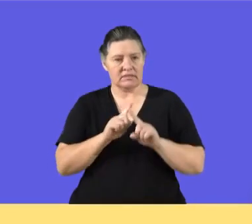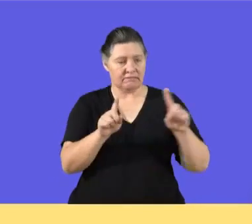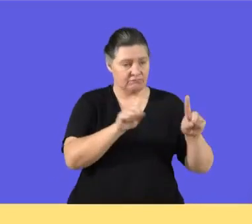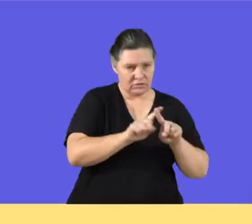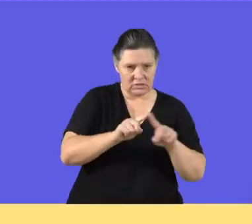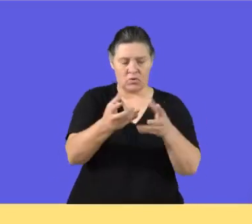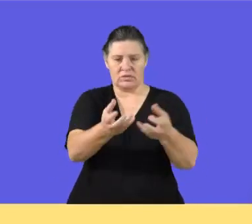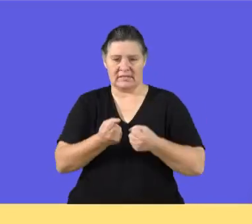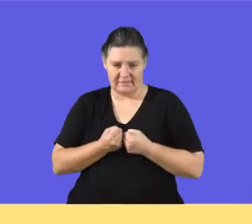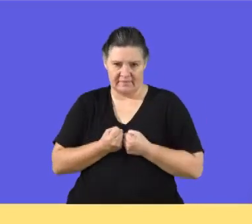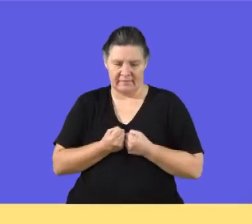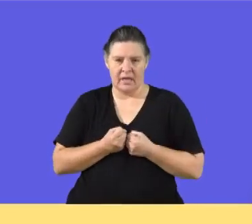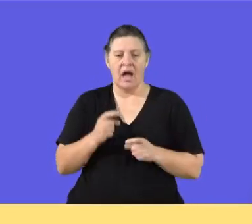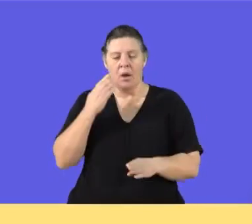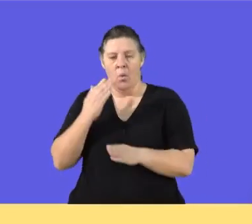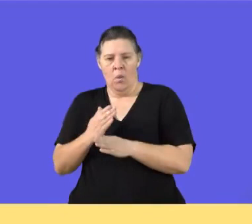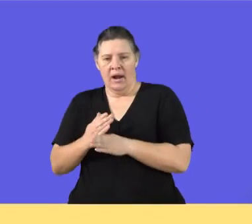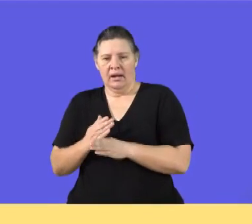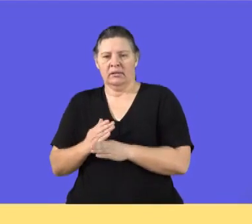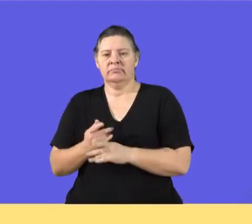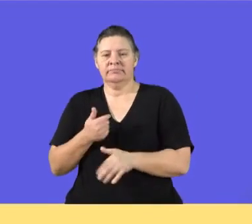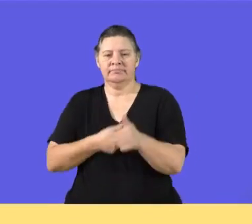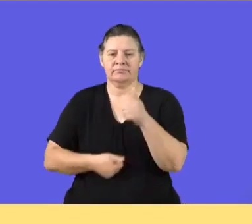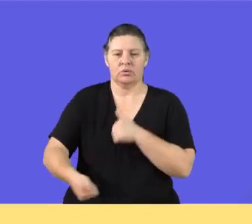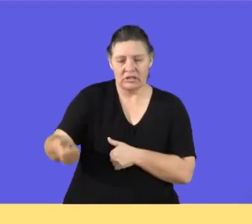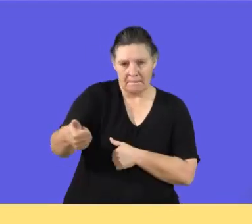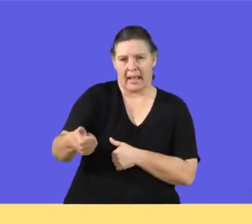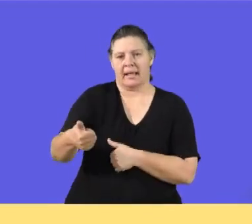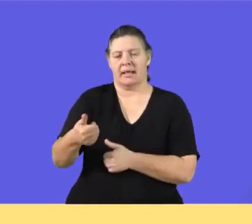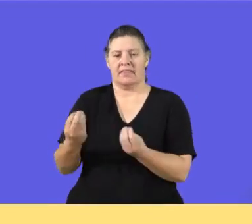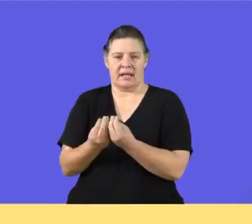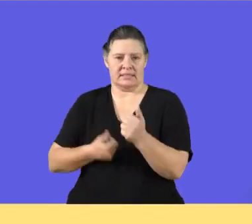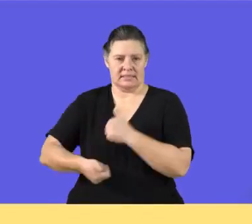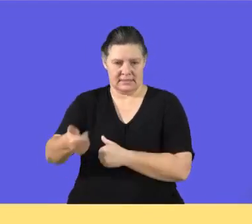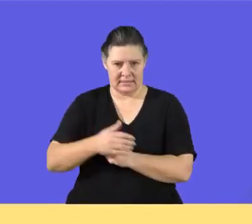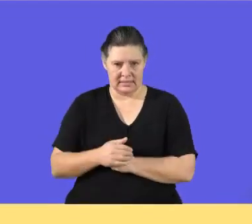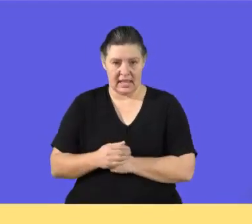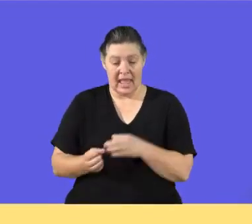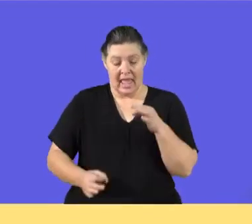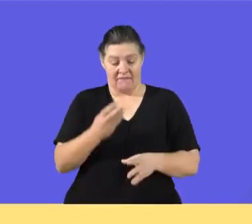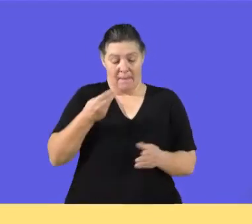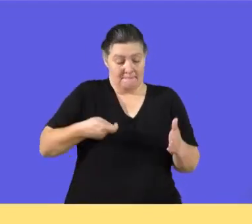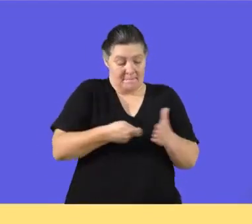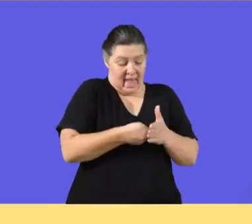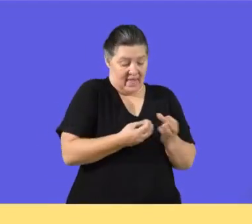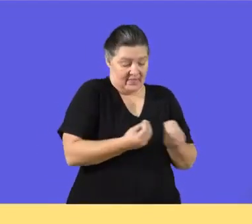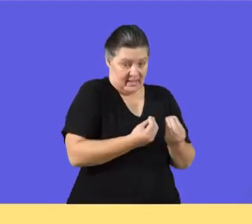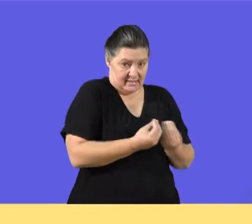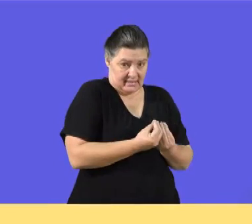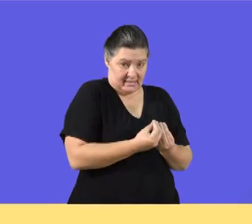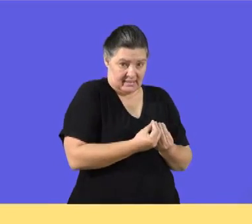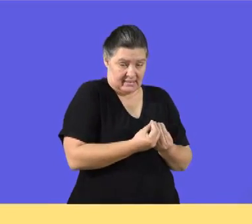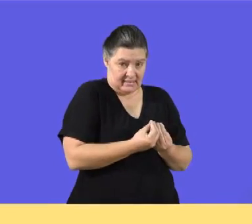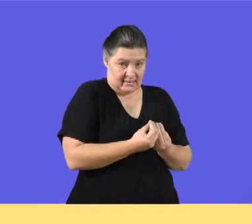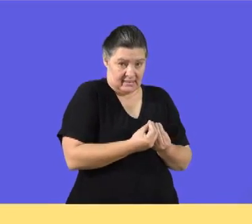correctly. Different staff members should receive goods, and different staff members should work with the return of goods. When